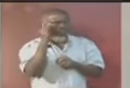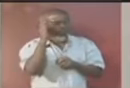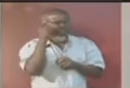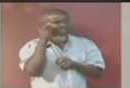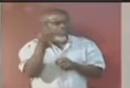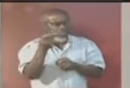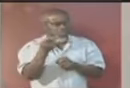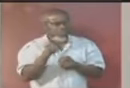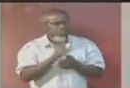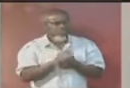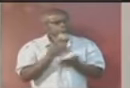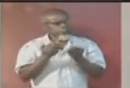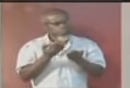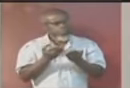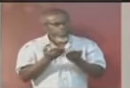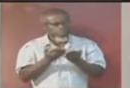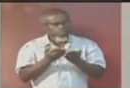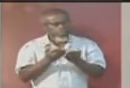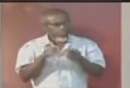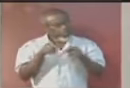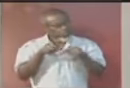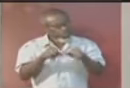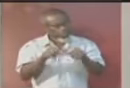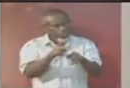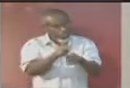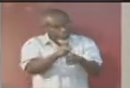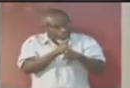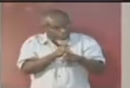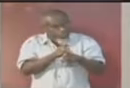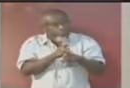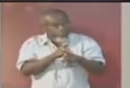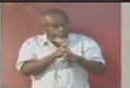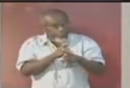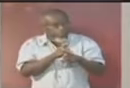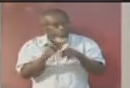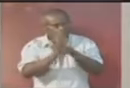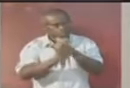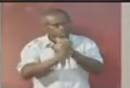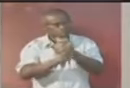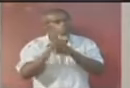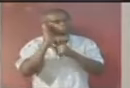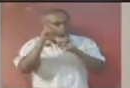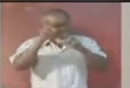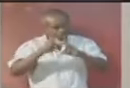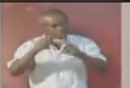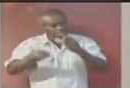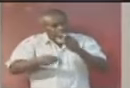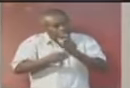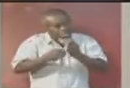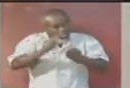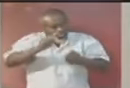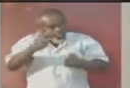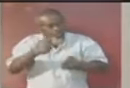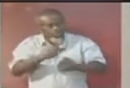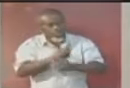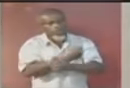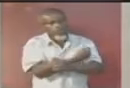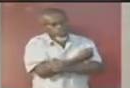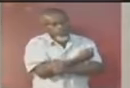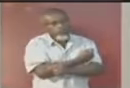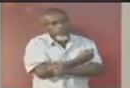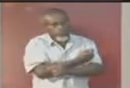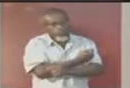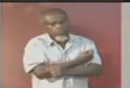you might have to boost to maintain that durable protection. And so, yes, I think that we are hearing of boosters